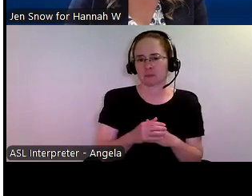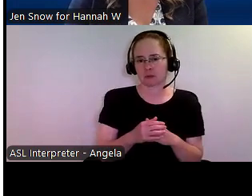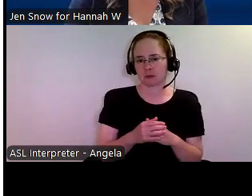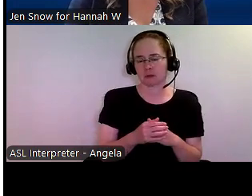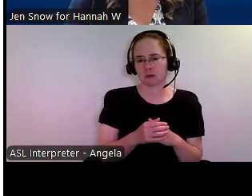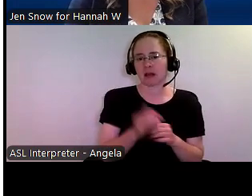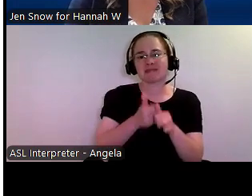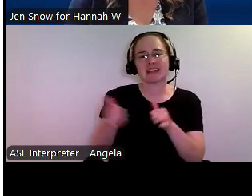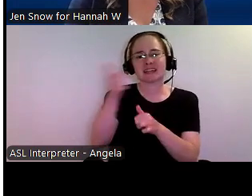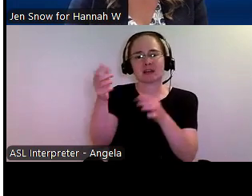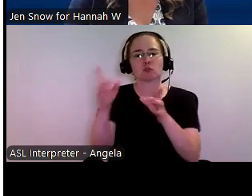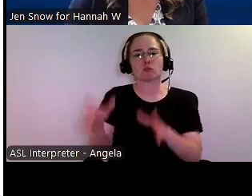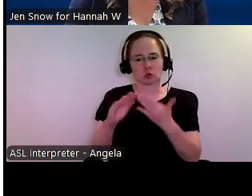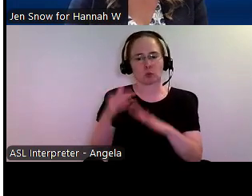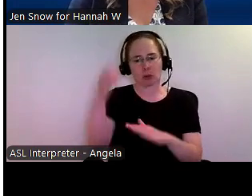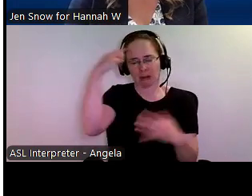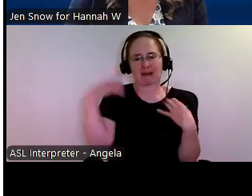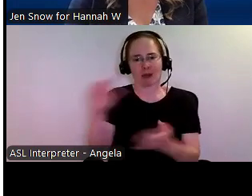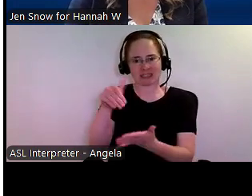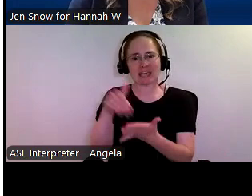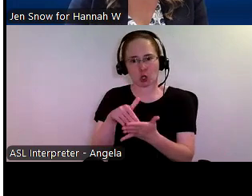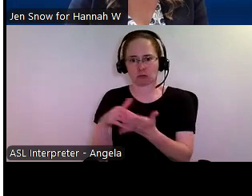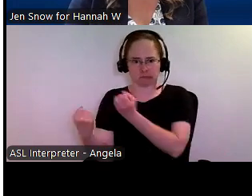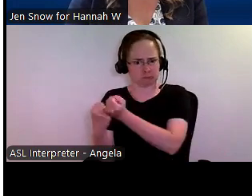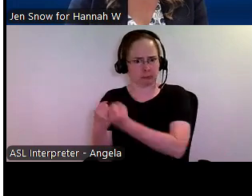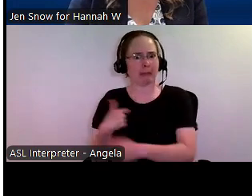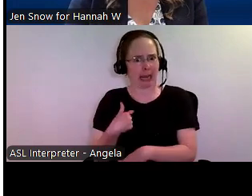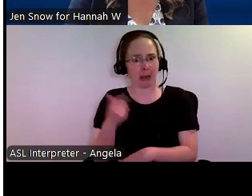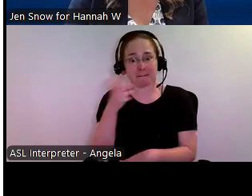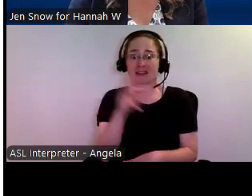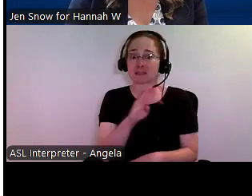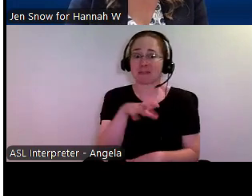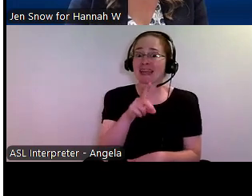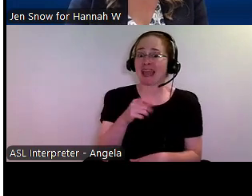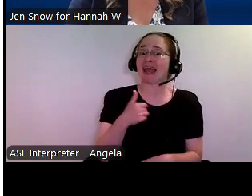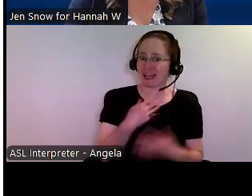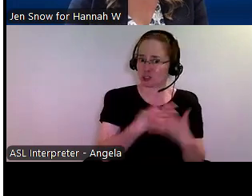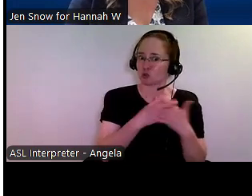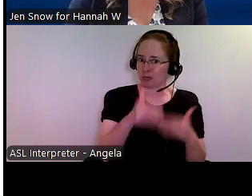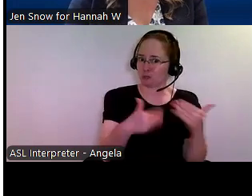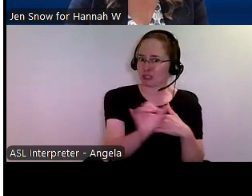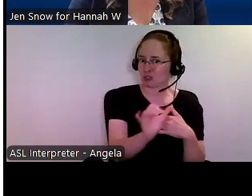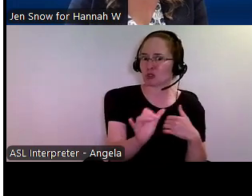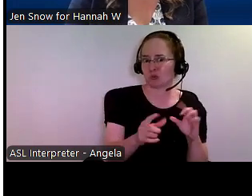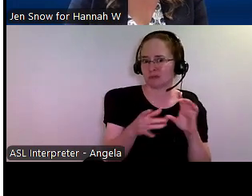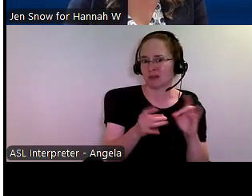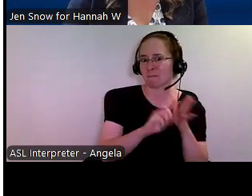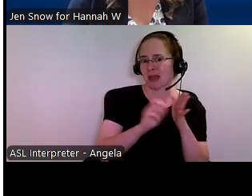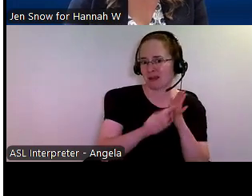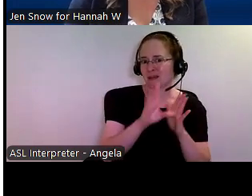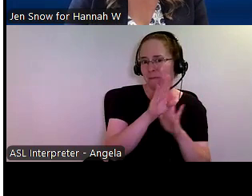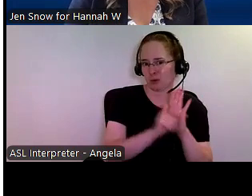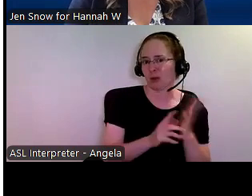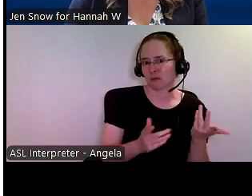to the executive director of the community mental health center went to bat for me because Medicaid has its own screening processes on background checks. So there's